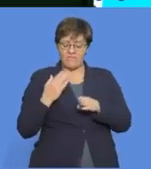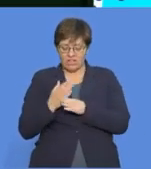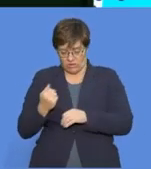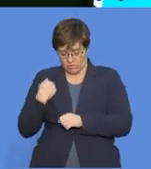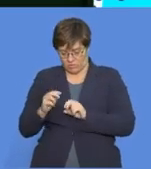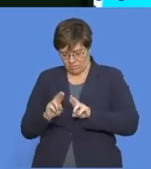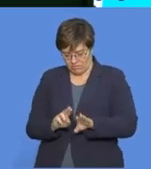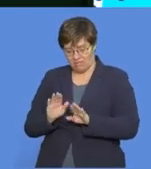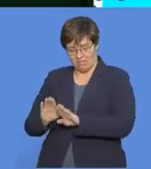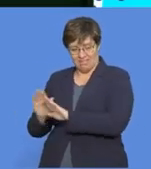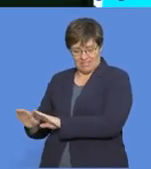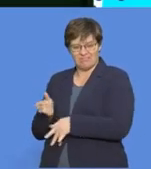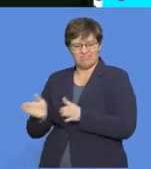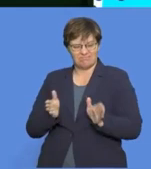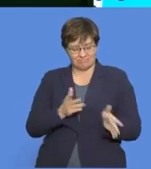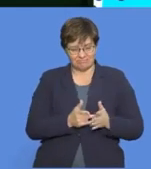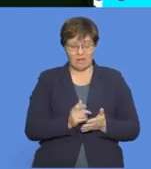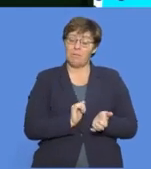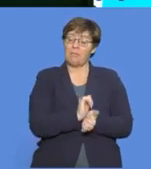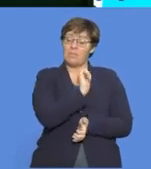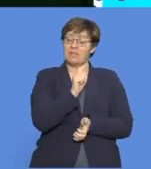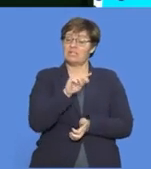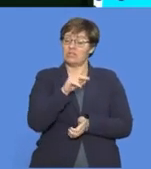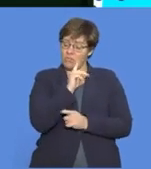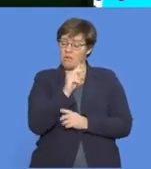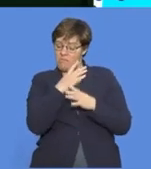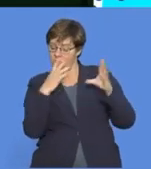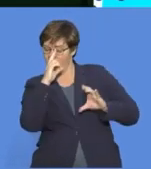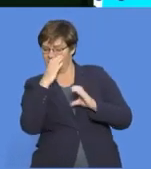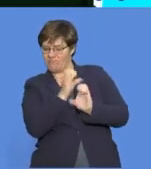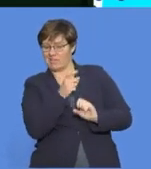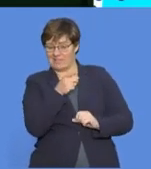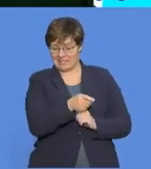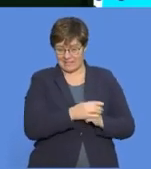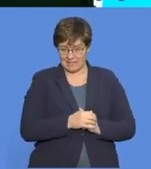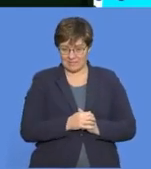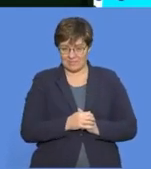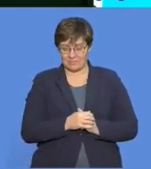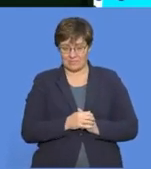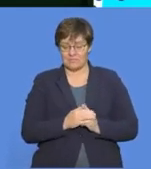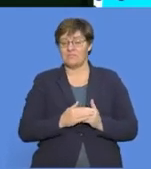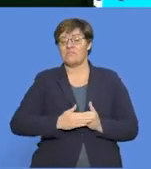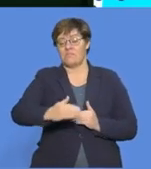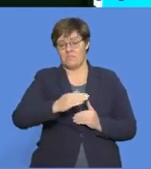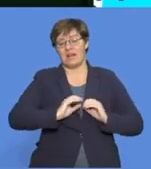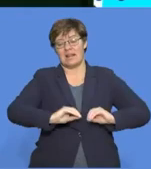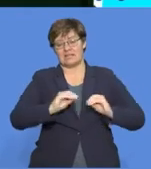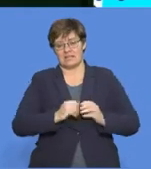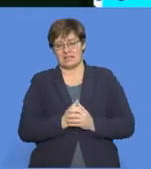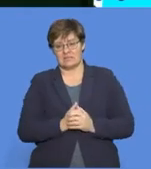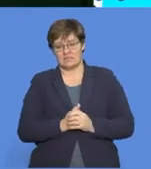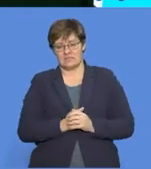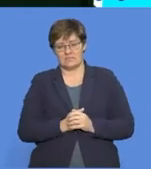function. And the permanent tissues are the ones that we're going to spend most of the rest of this